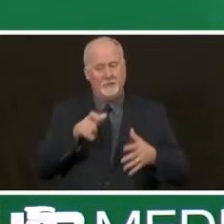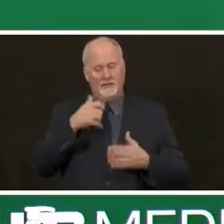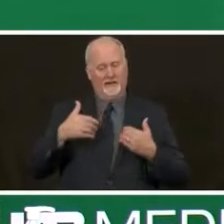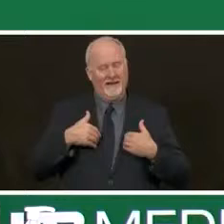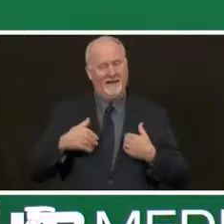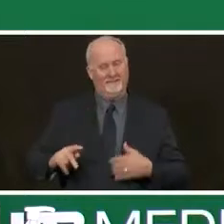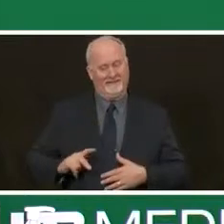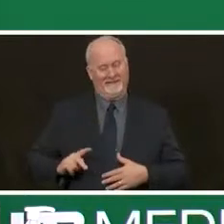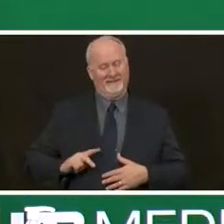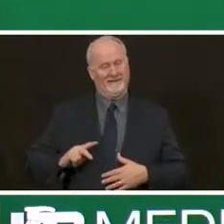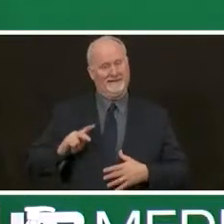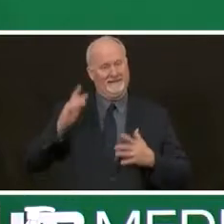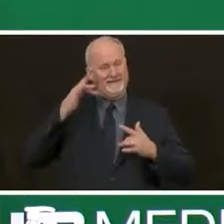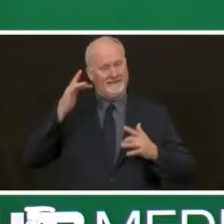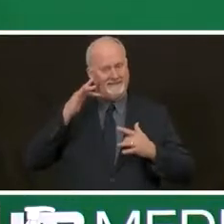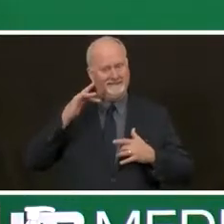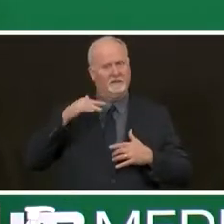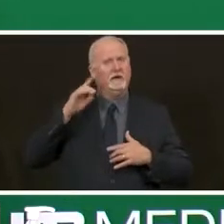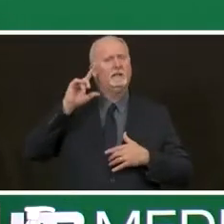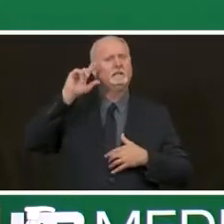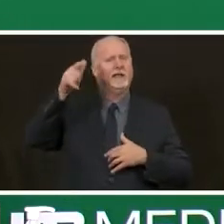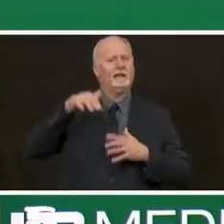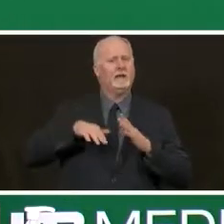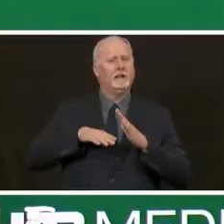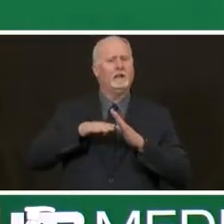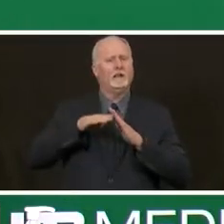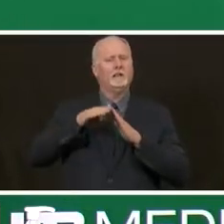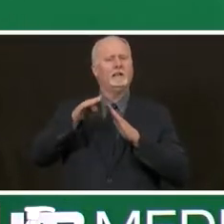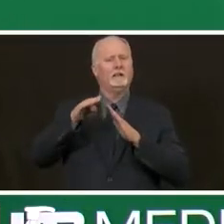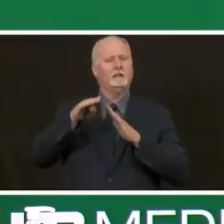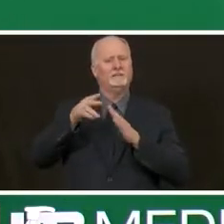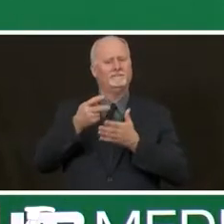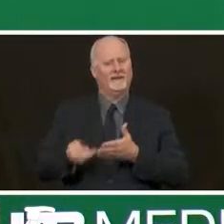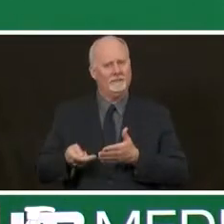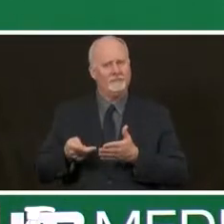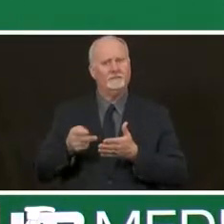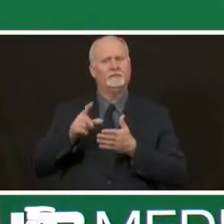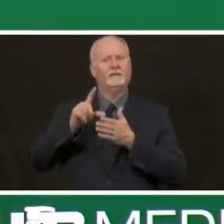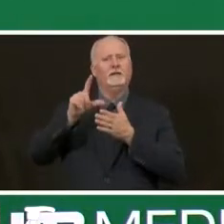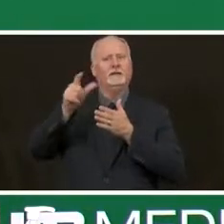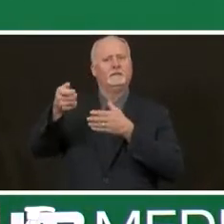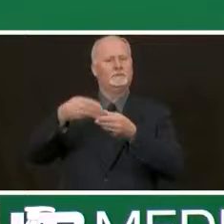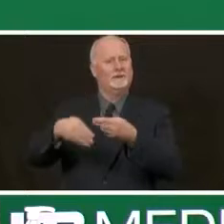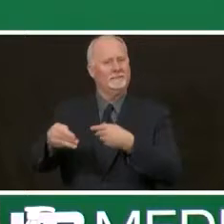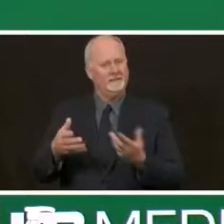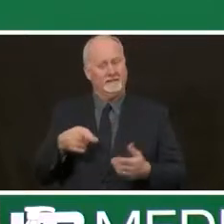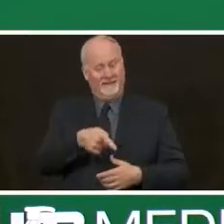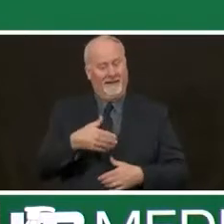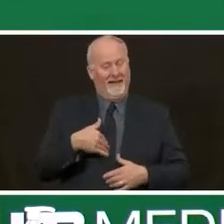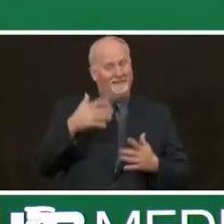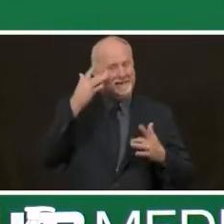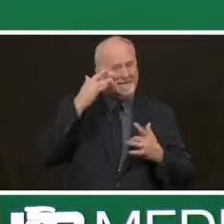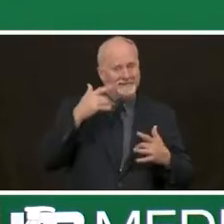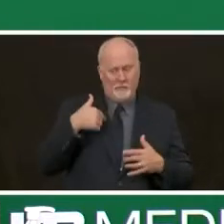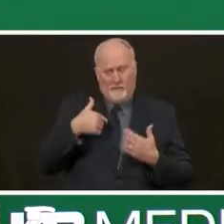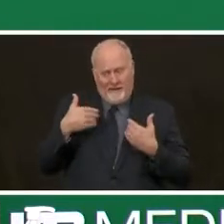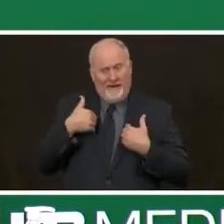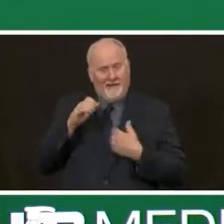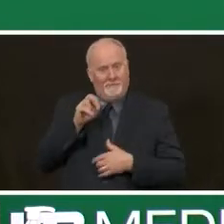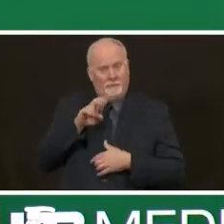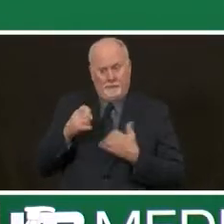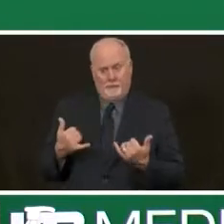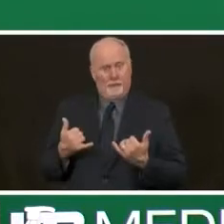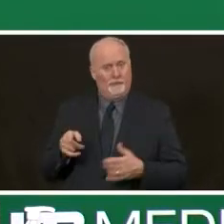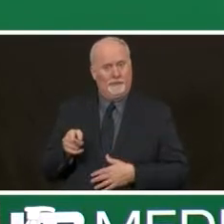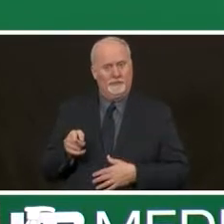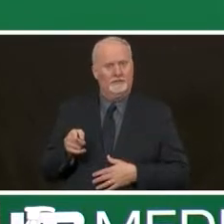will go on to progress and develop kidney failure and ultimately need a transplant. Again, they have a disease that we have a cure for, but